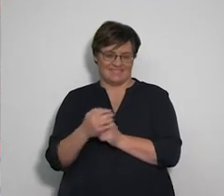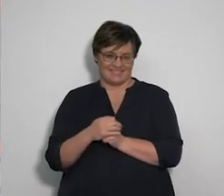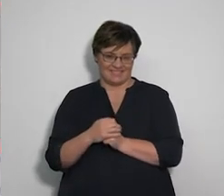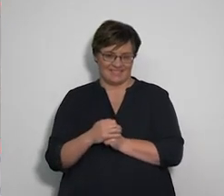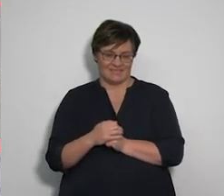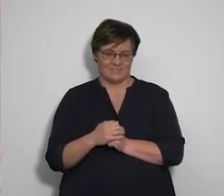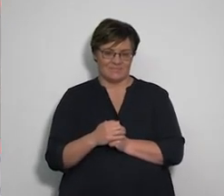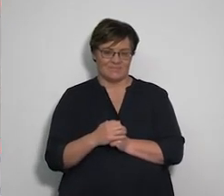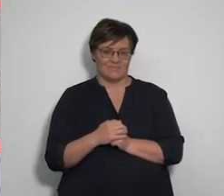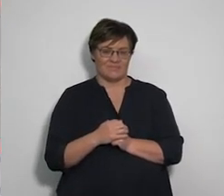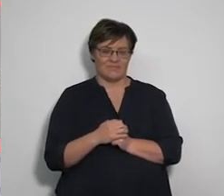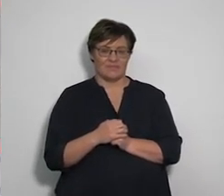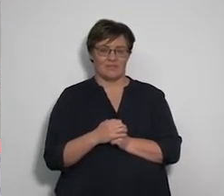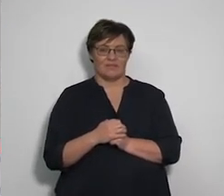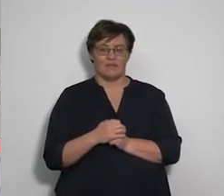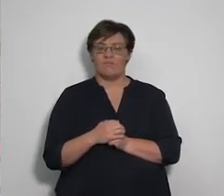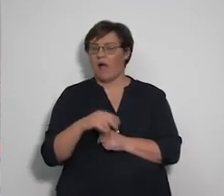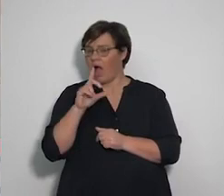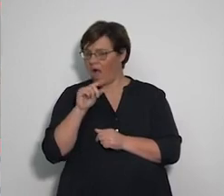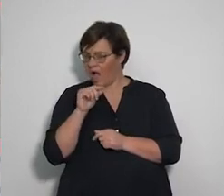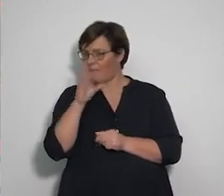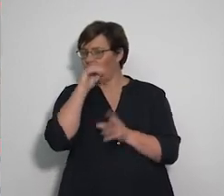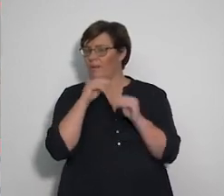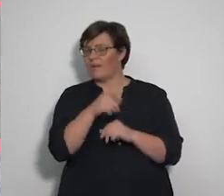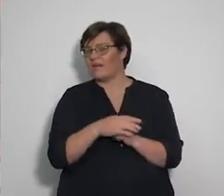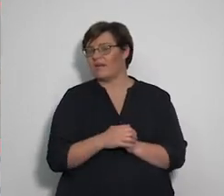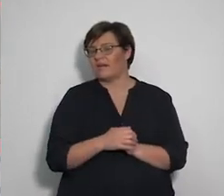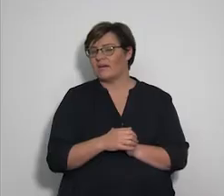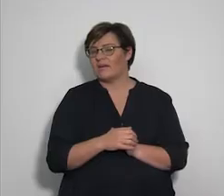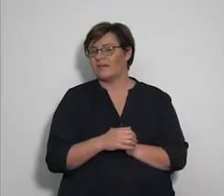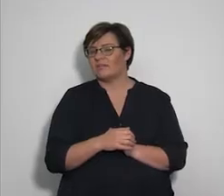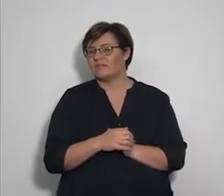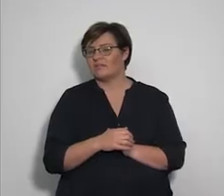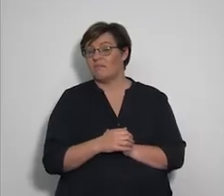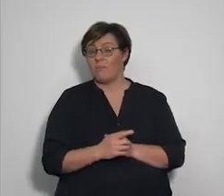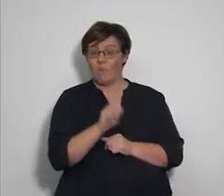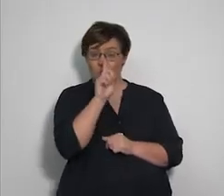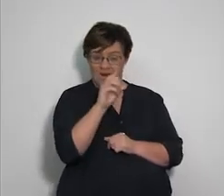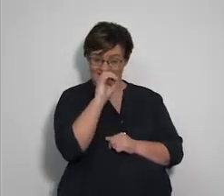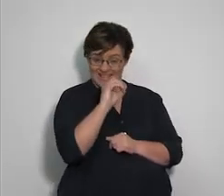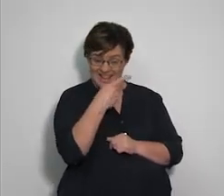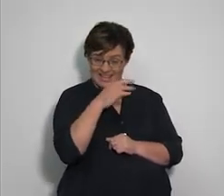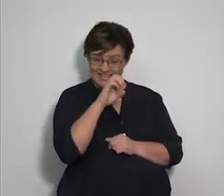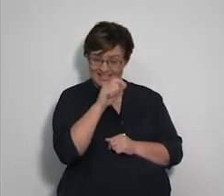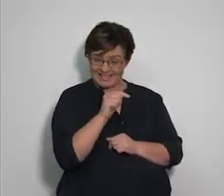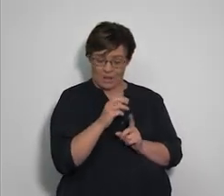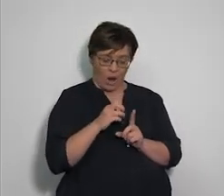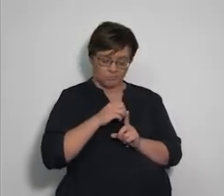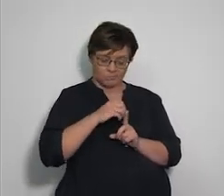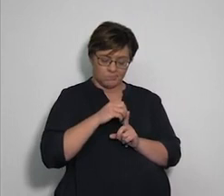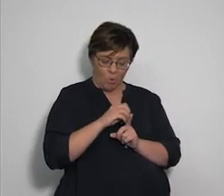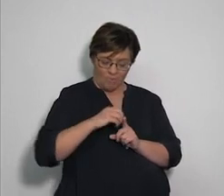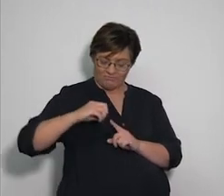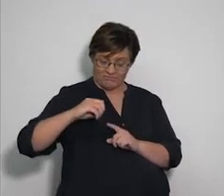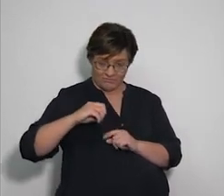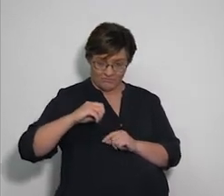independent organisms themselves. But now here's something interesting. One yeast cell, here's a little